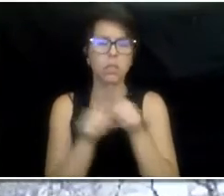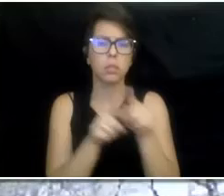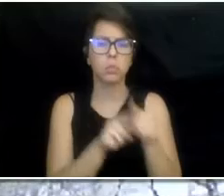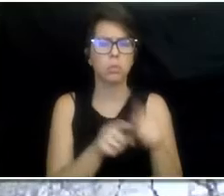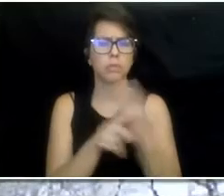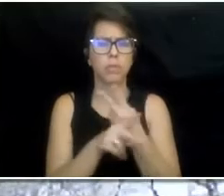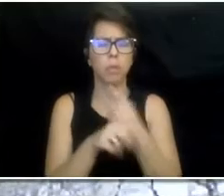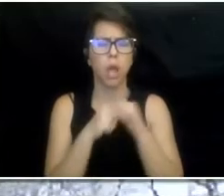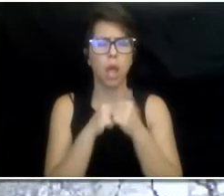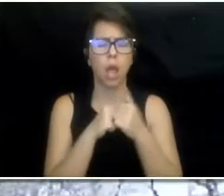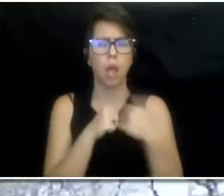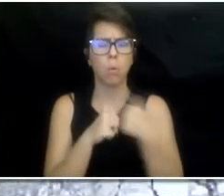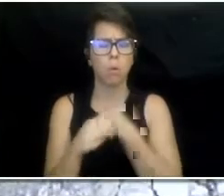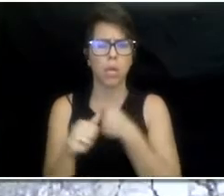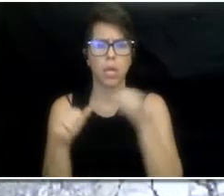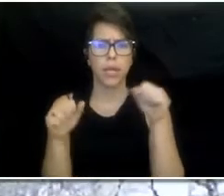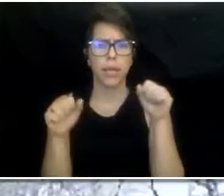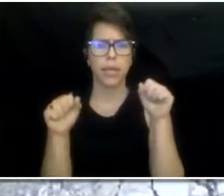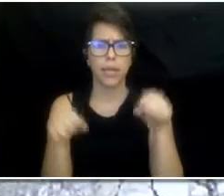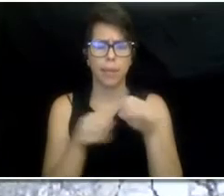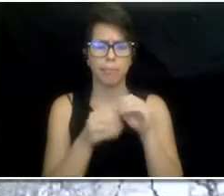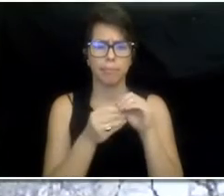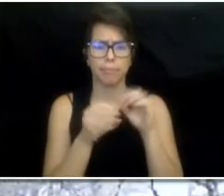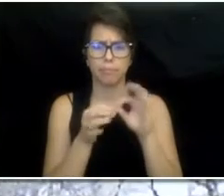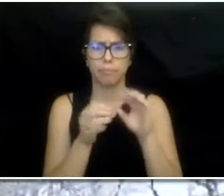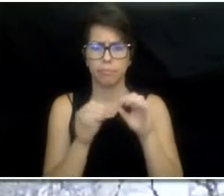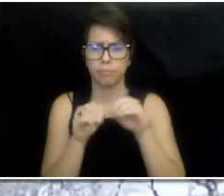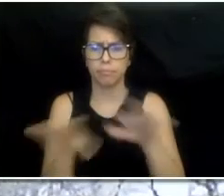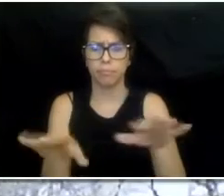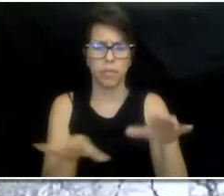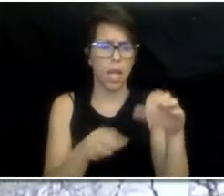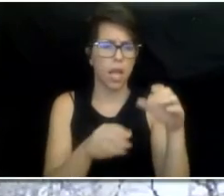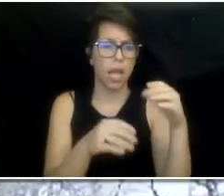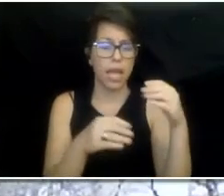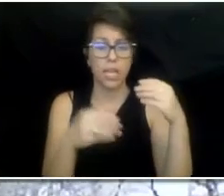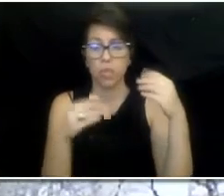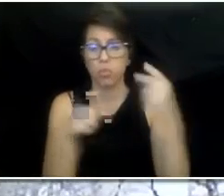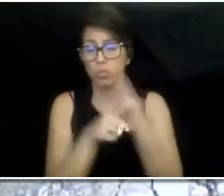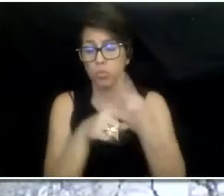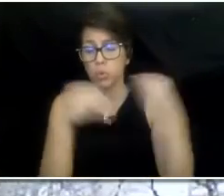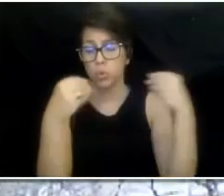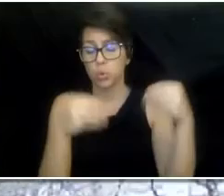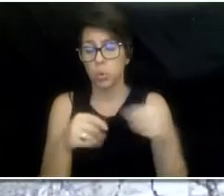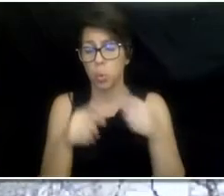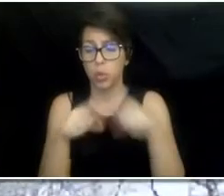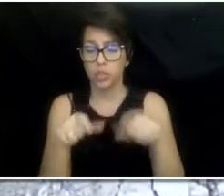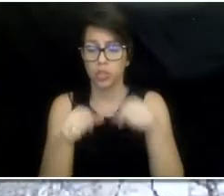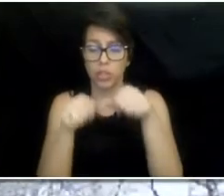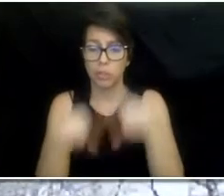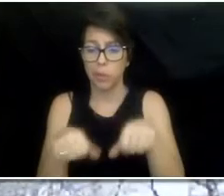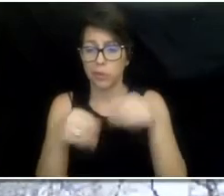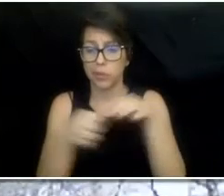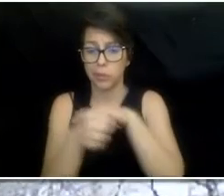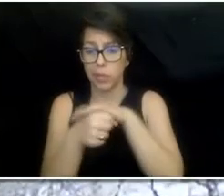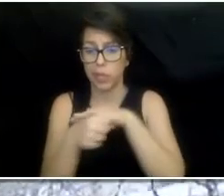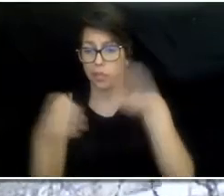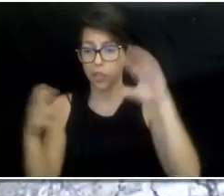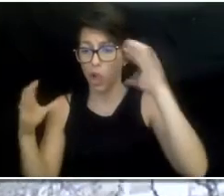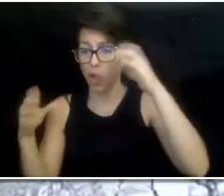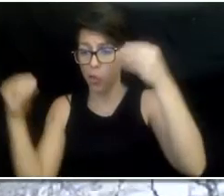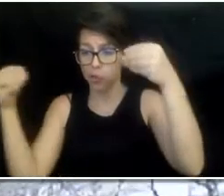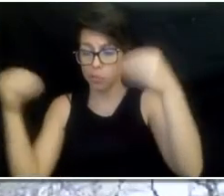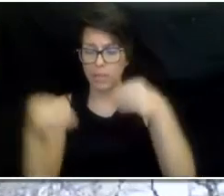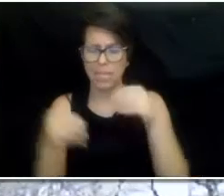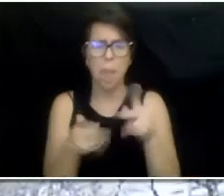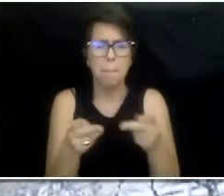services are available and we've also done um a PSA with the first lady and have pushed those things